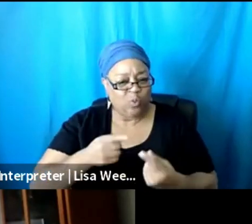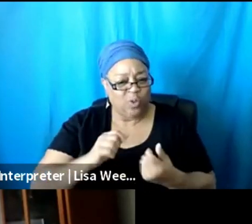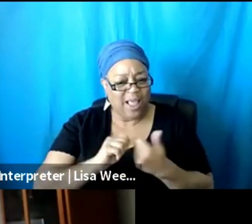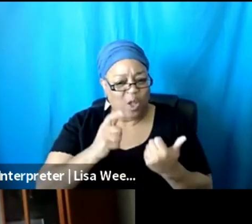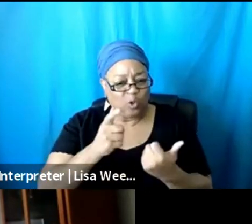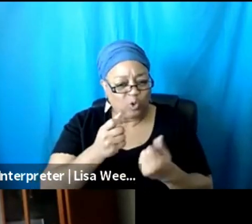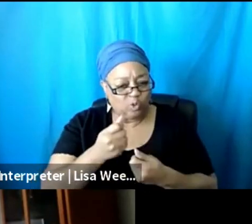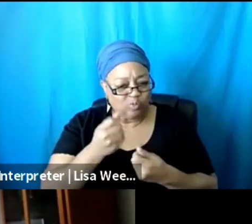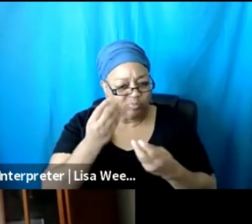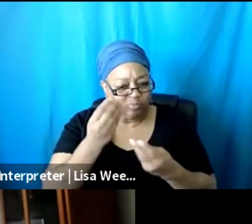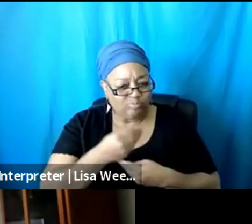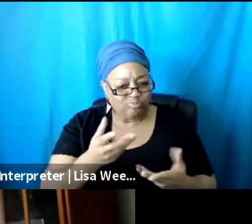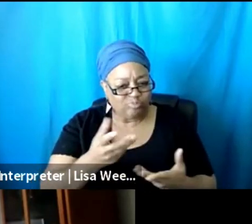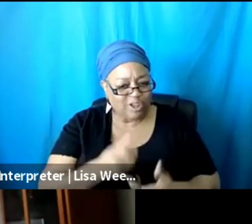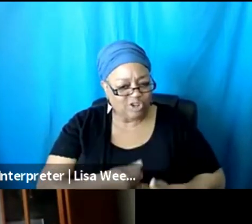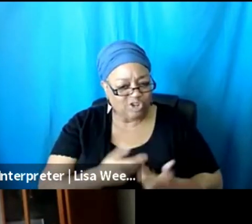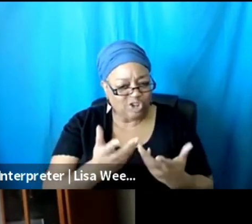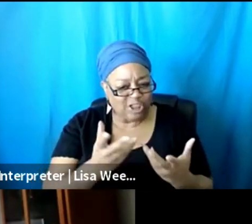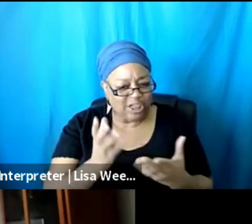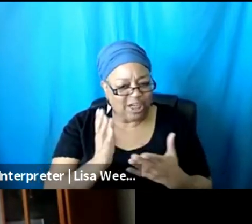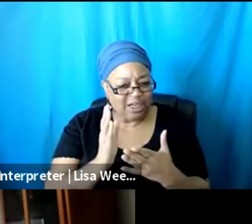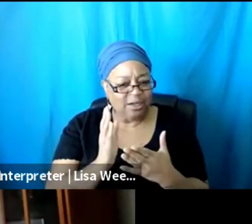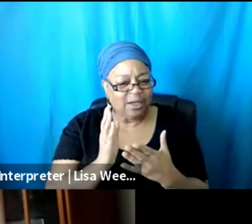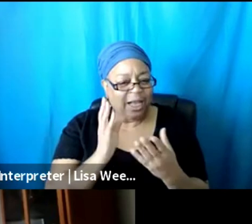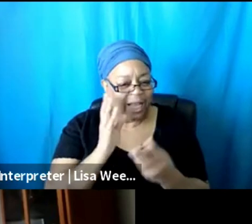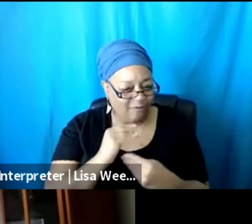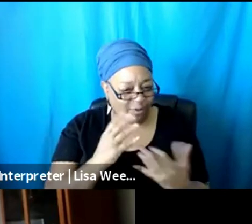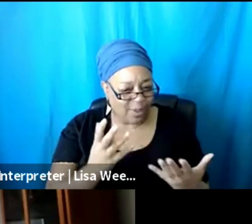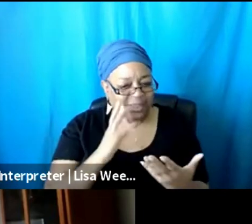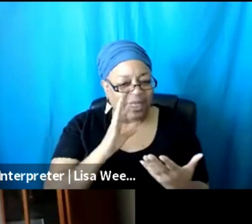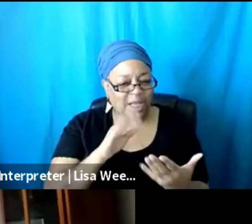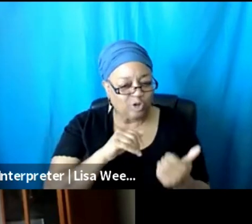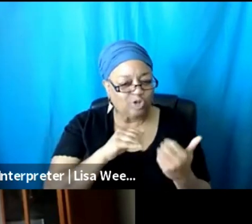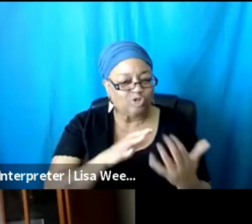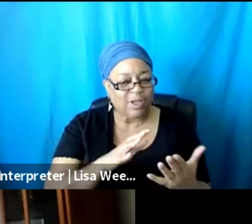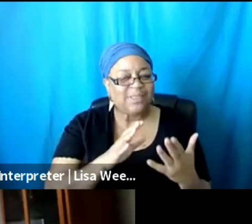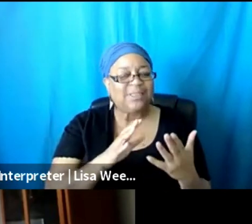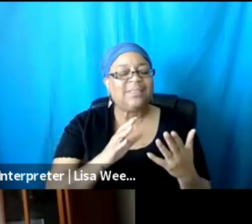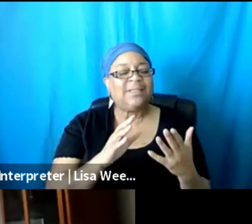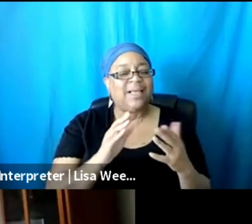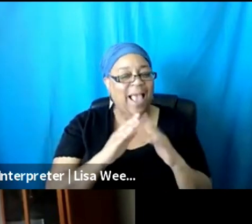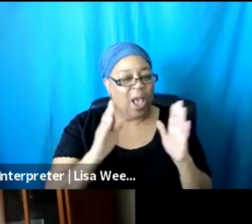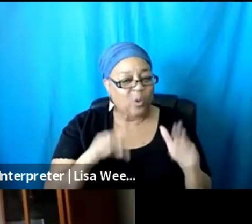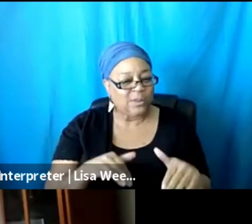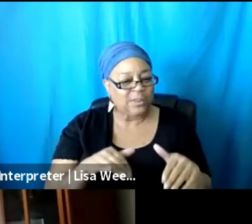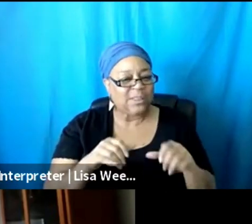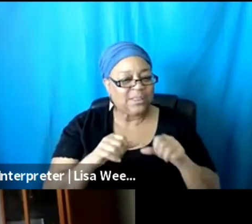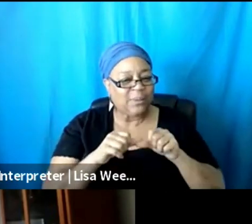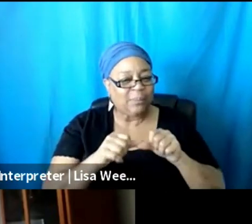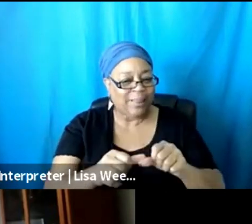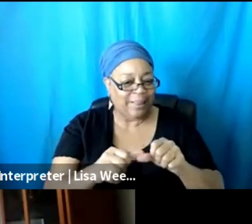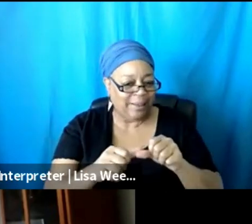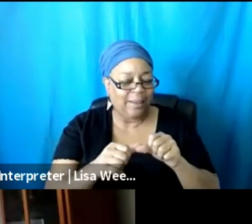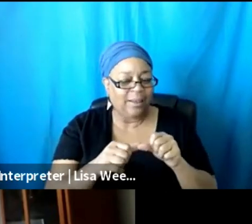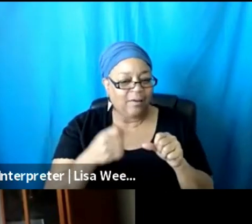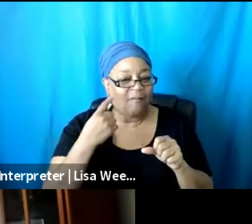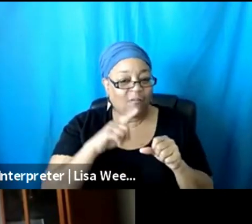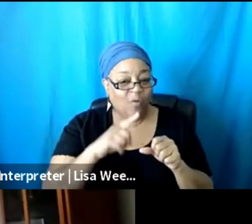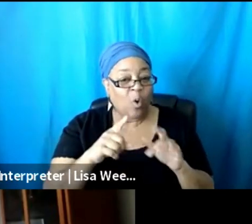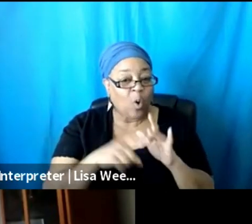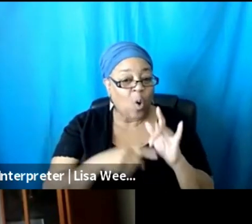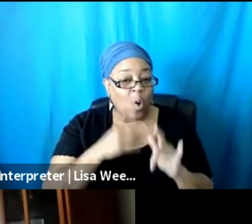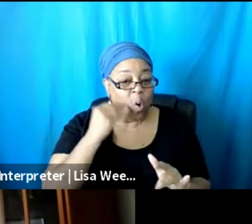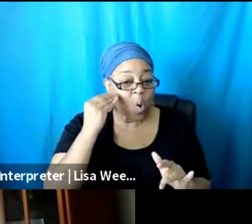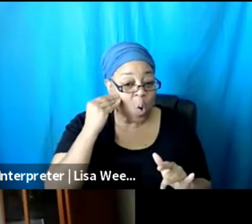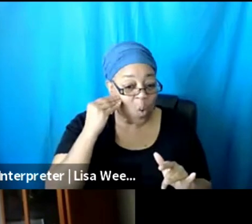address housing stability for homeless and housing insecure populations during COVID in ways that really may not